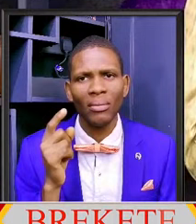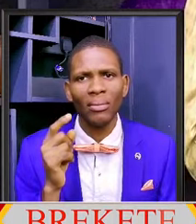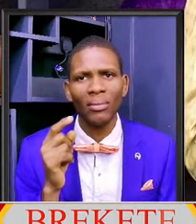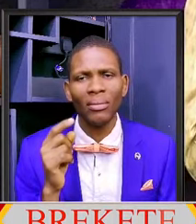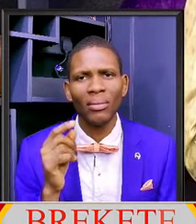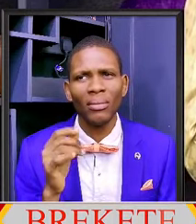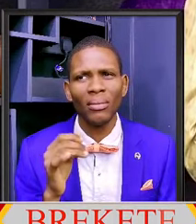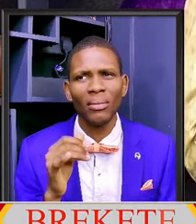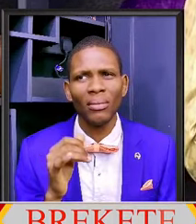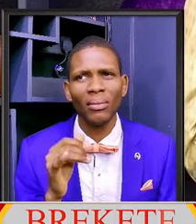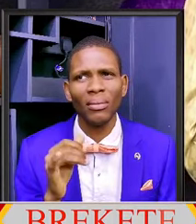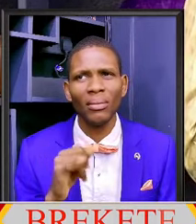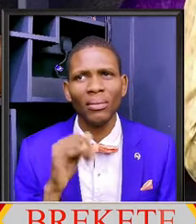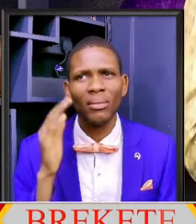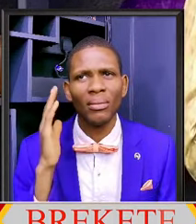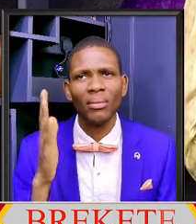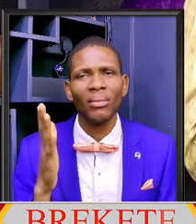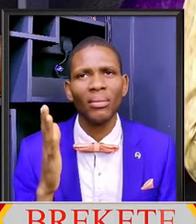I'll be there